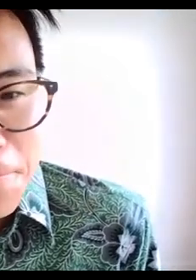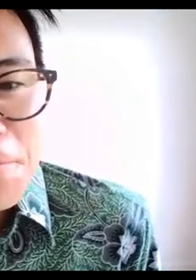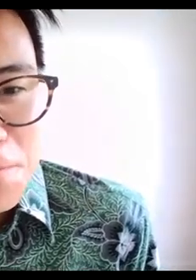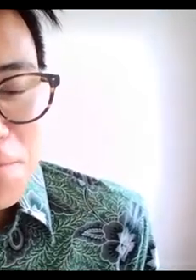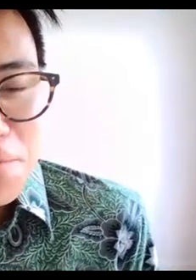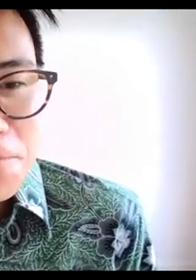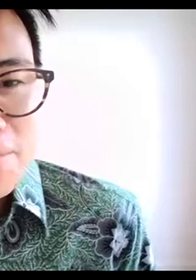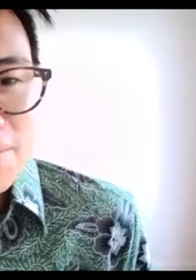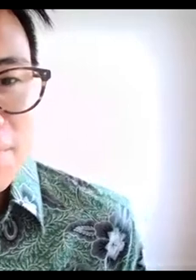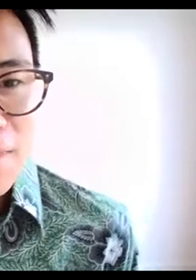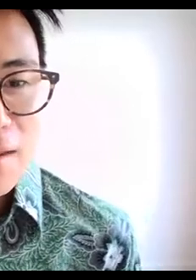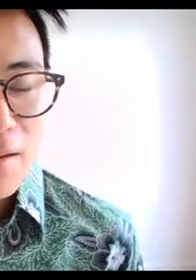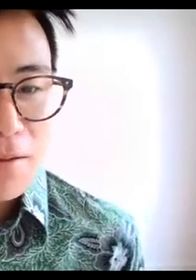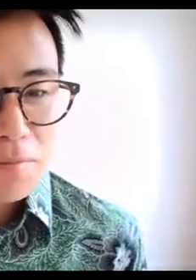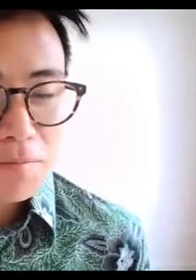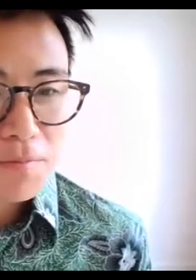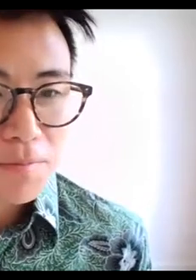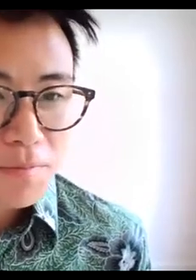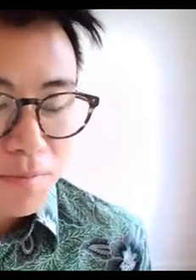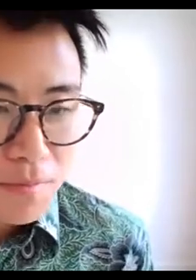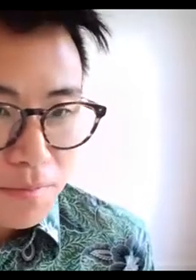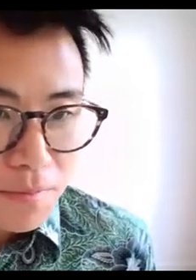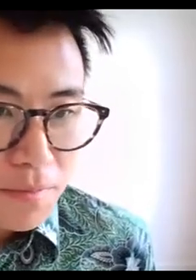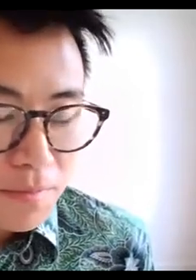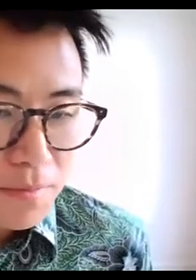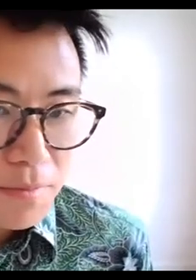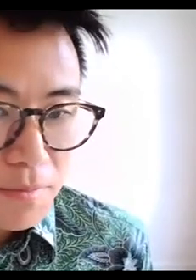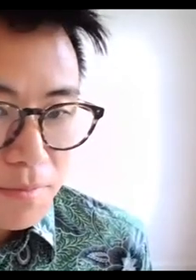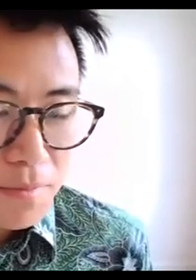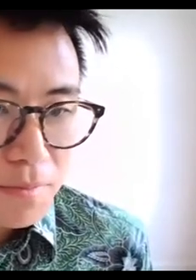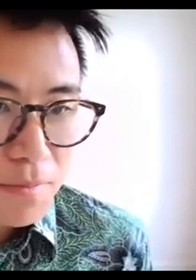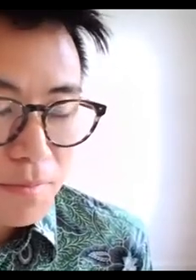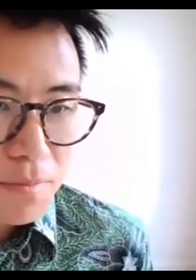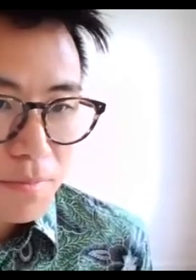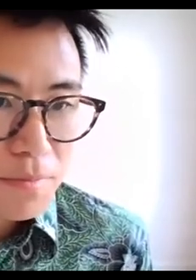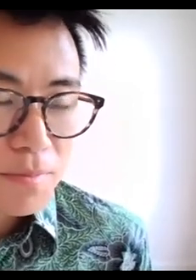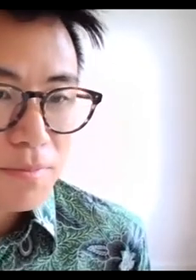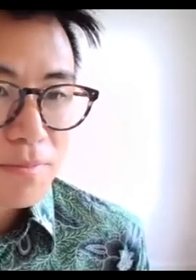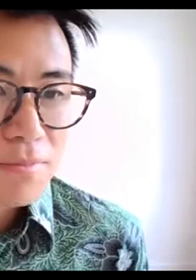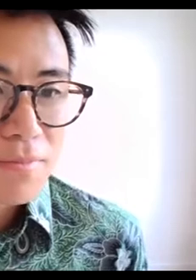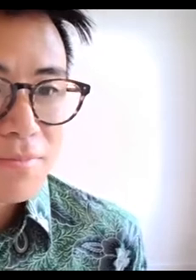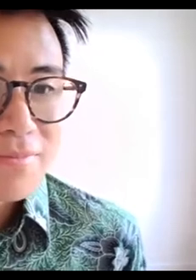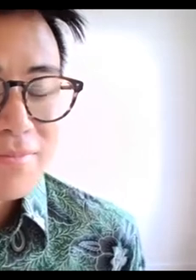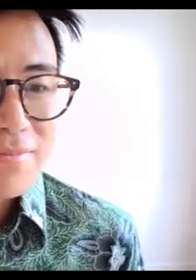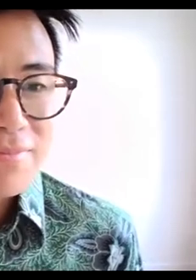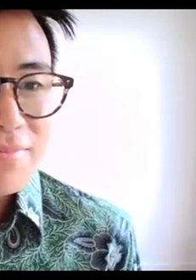Yeah, so I feel like, for example, obviously there's